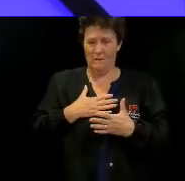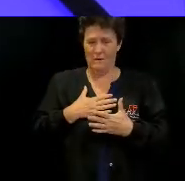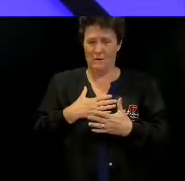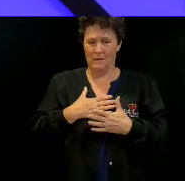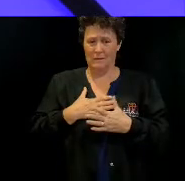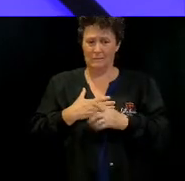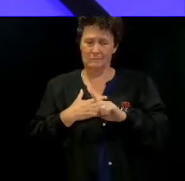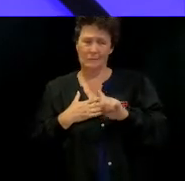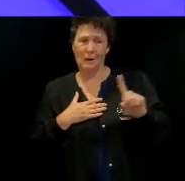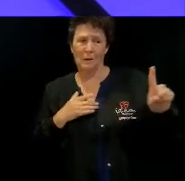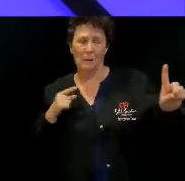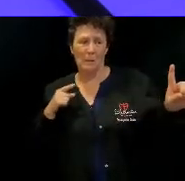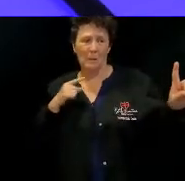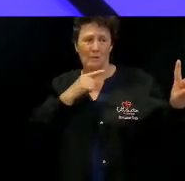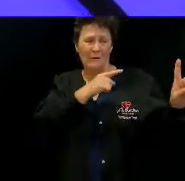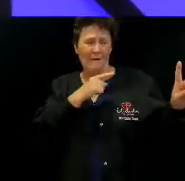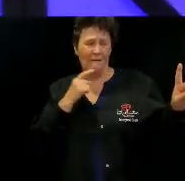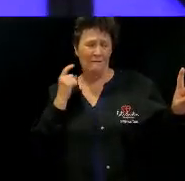us. So